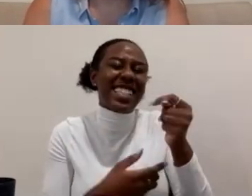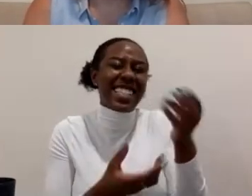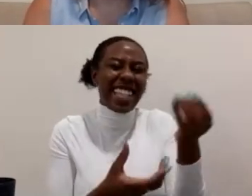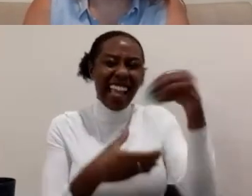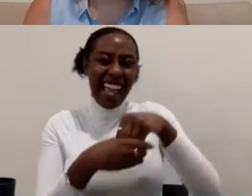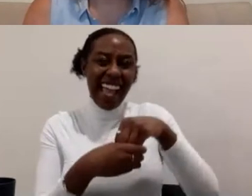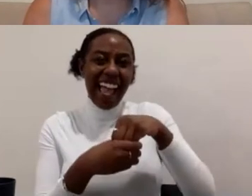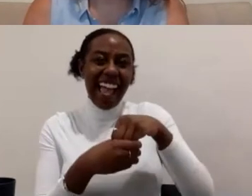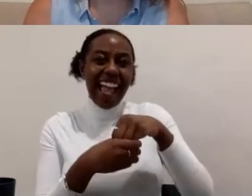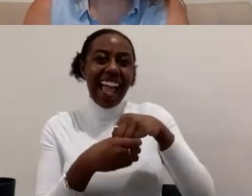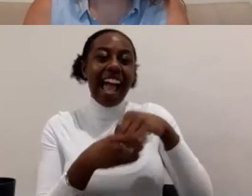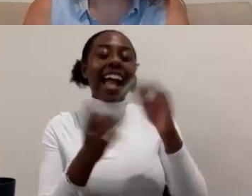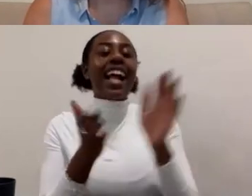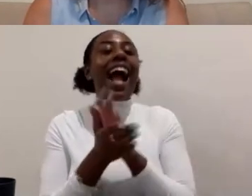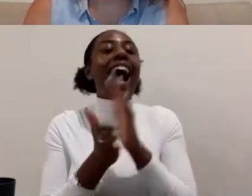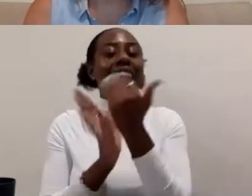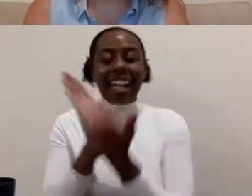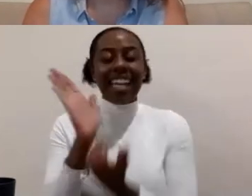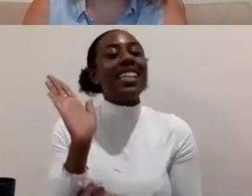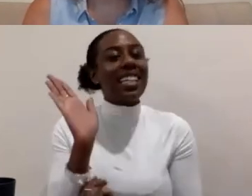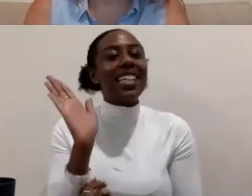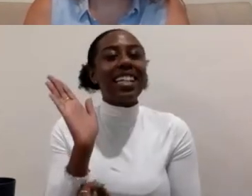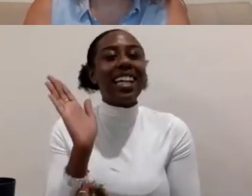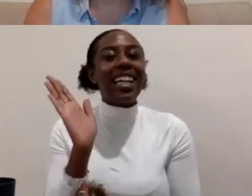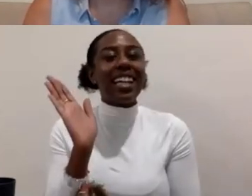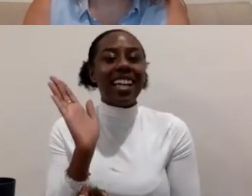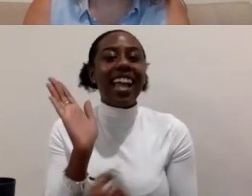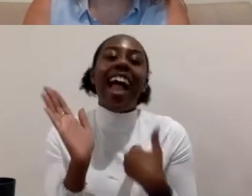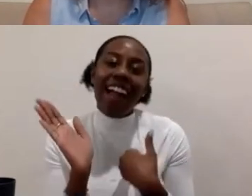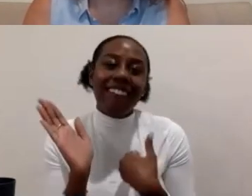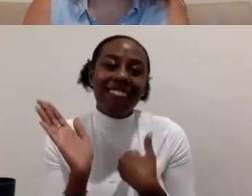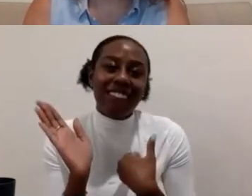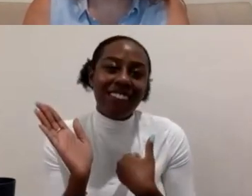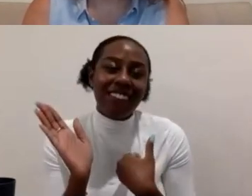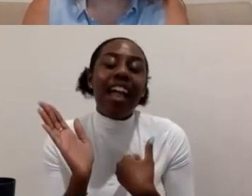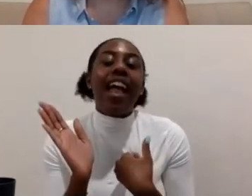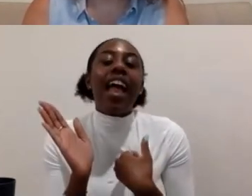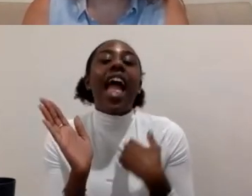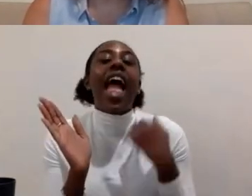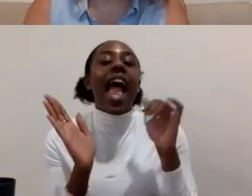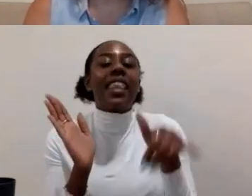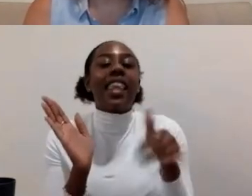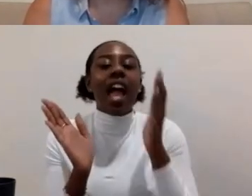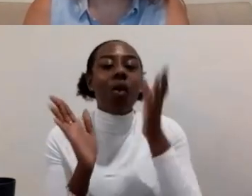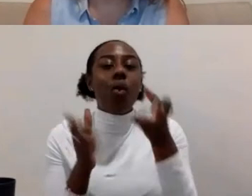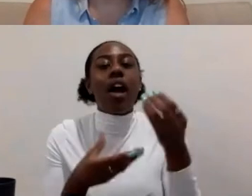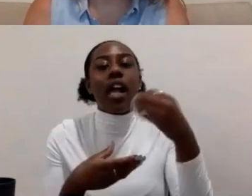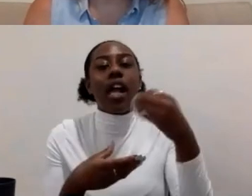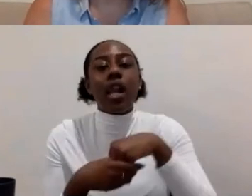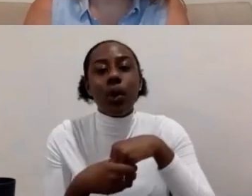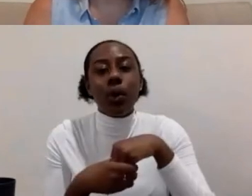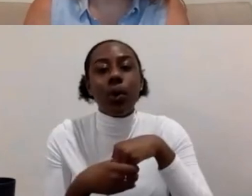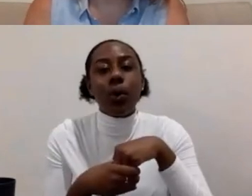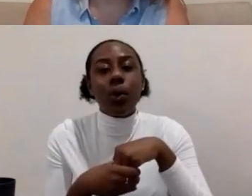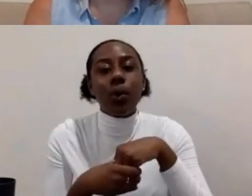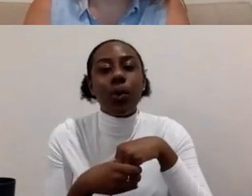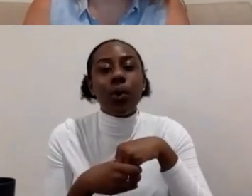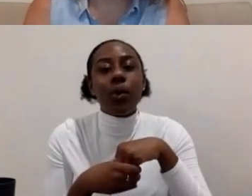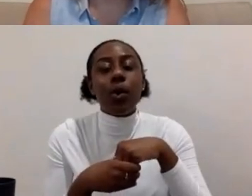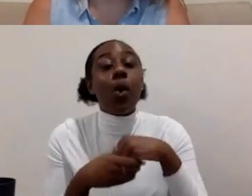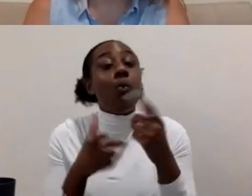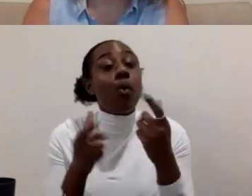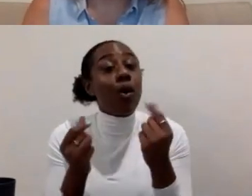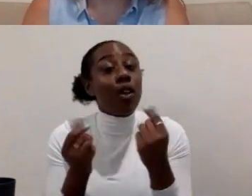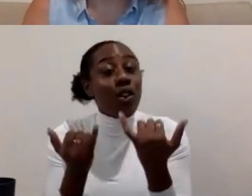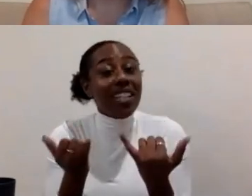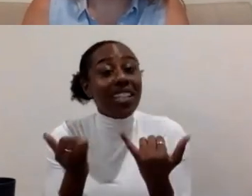but we have a participant guide for folks. And that includes the agenda for today and